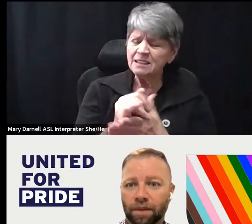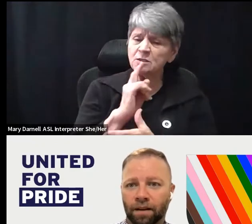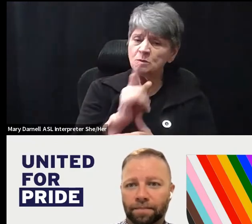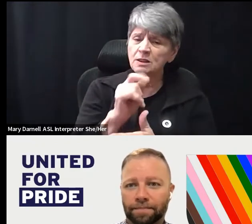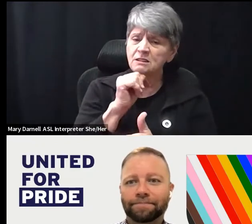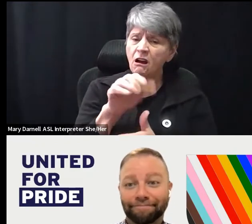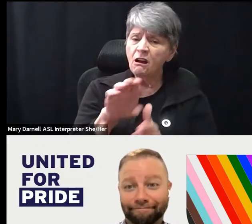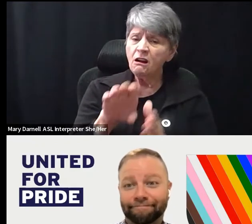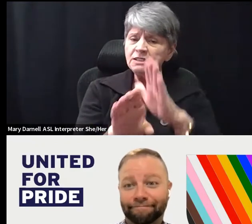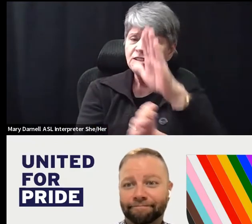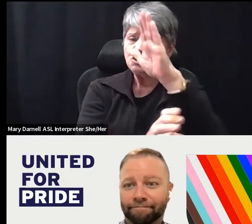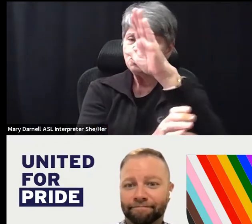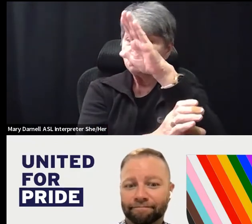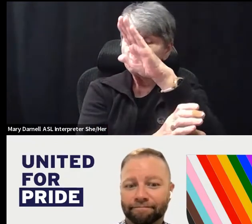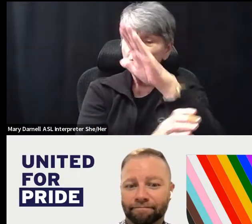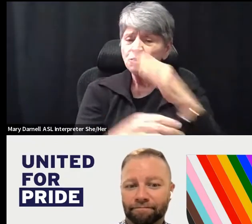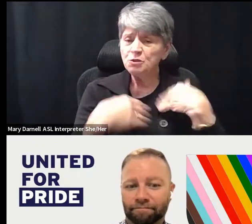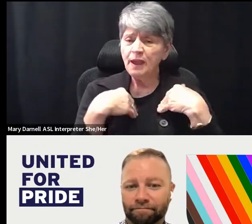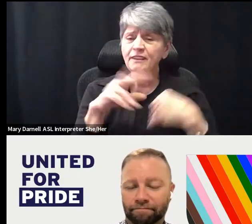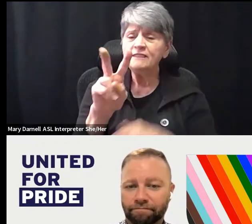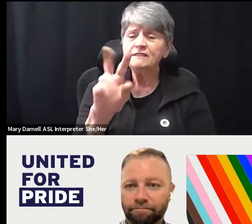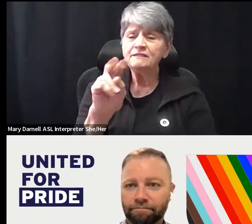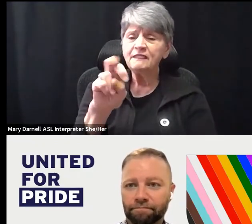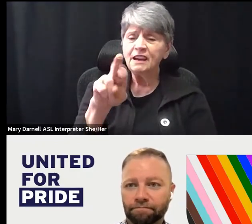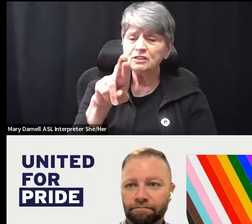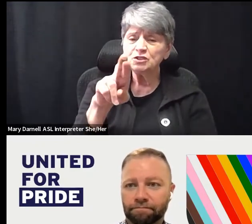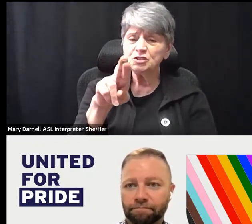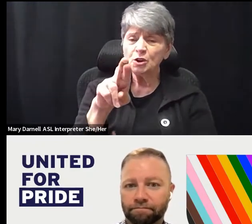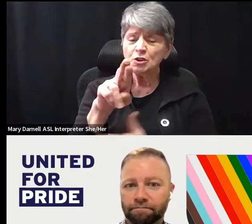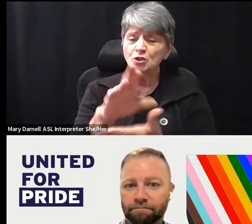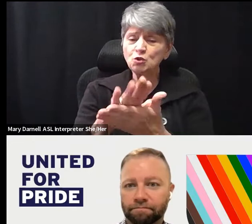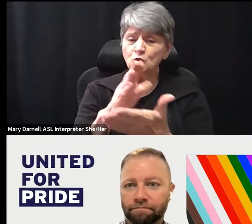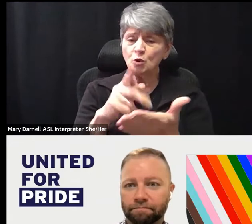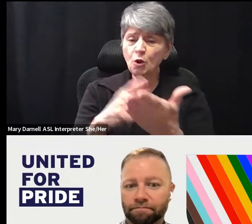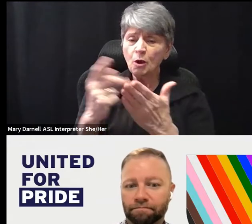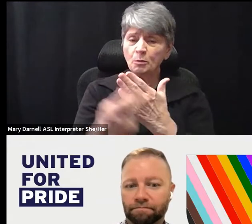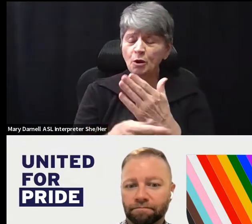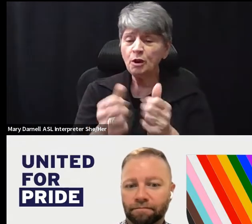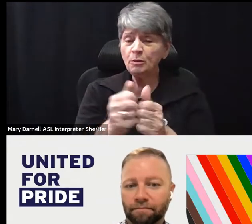have a voucher program without religious school participation. So just to echo Maggie's point.